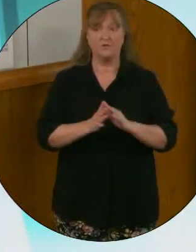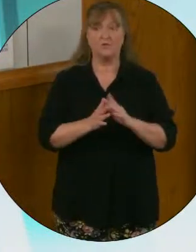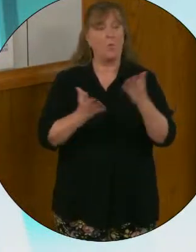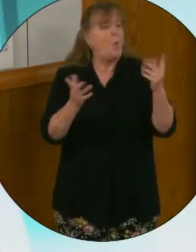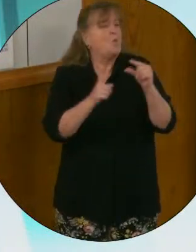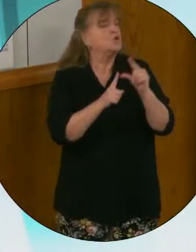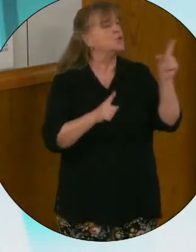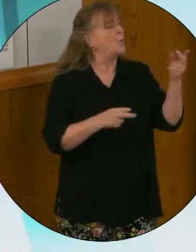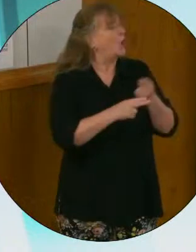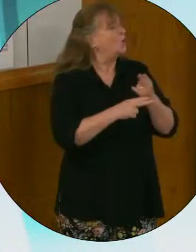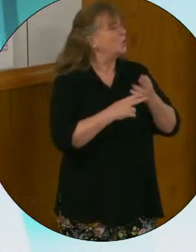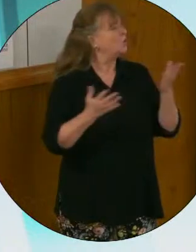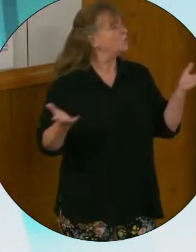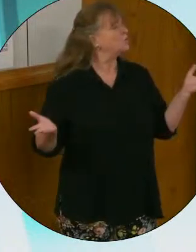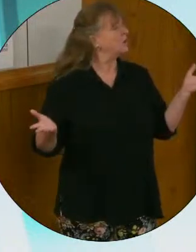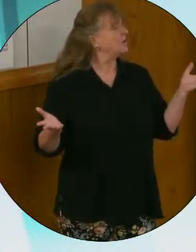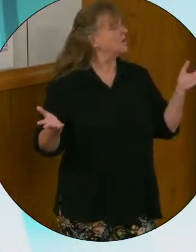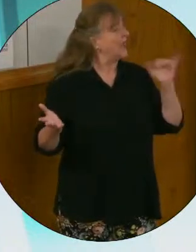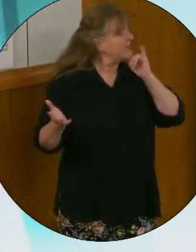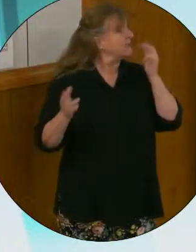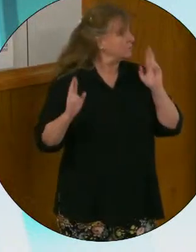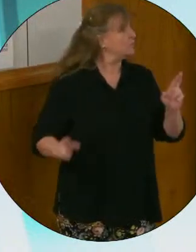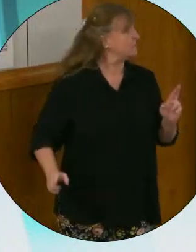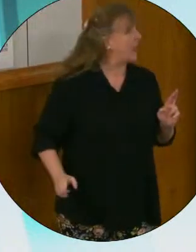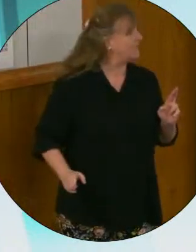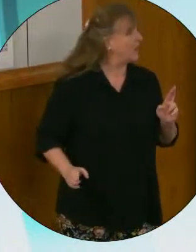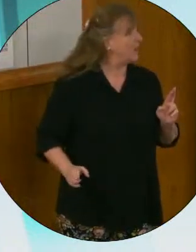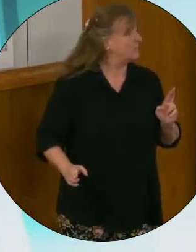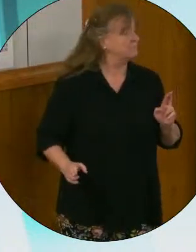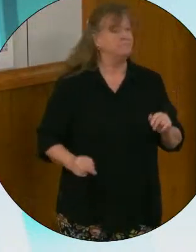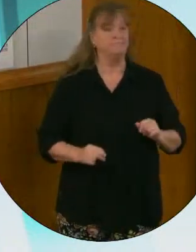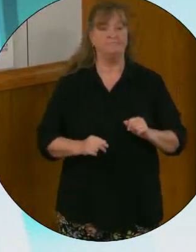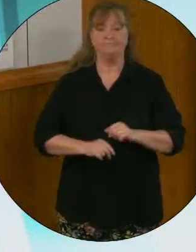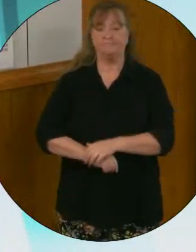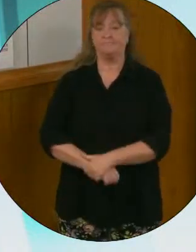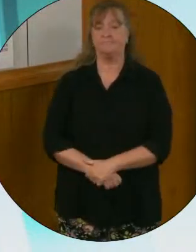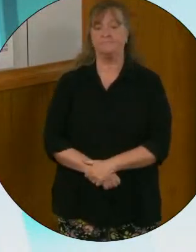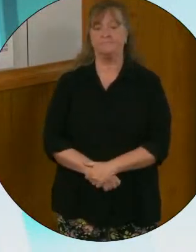used? Disrespected? Have a good one.